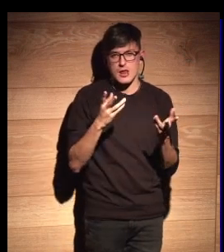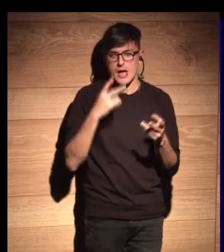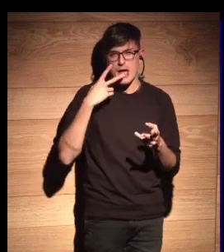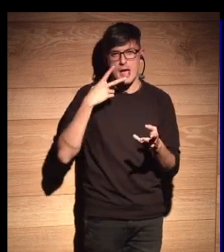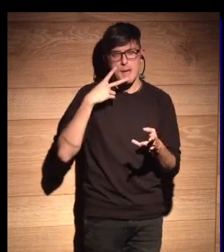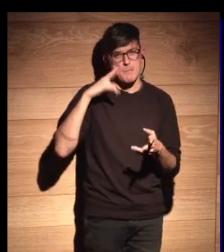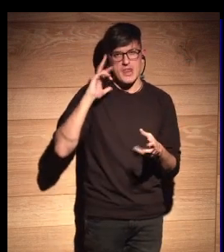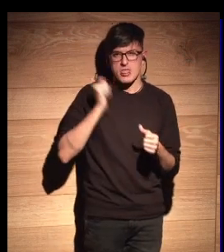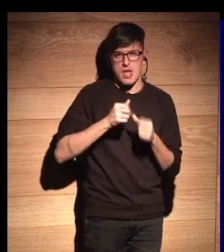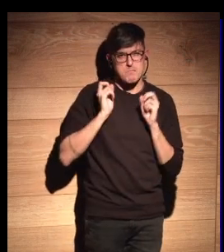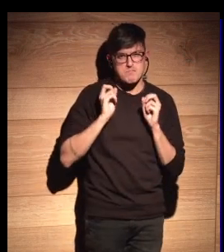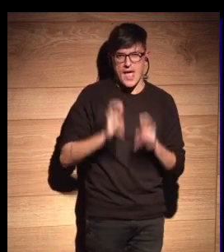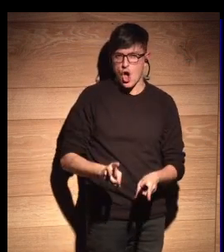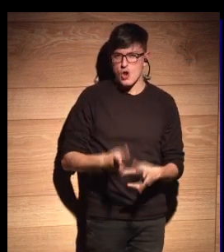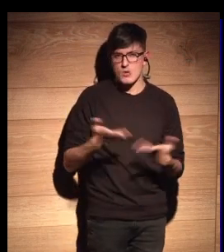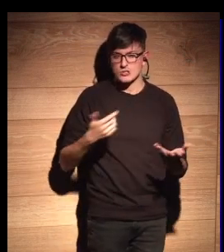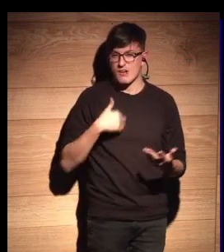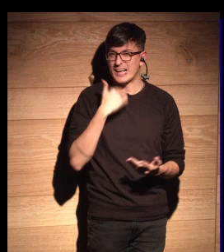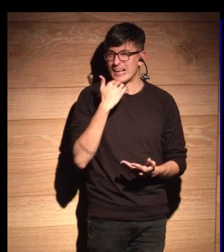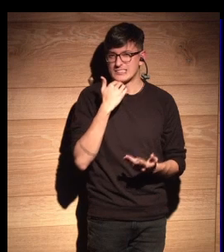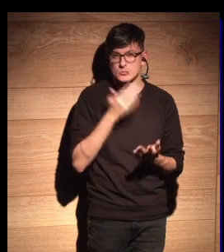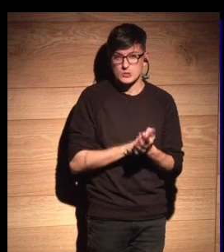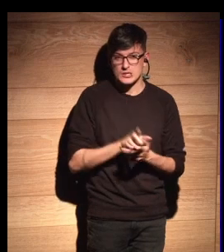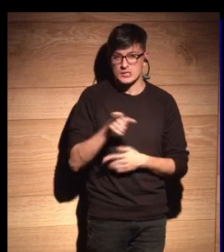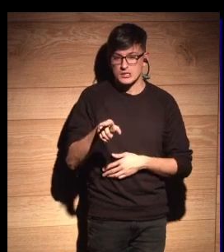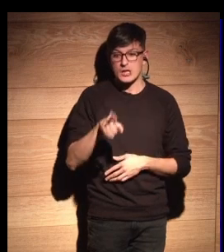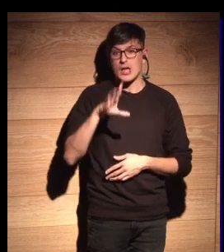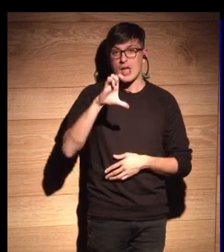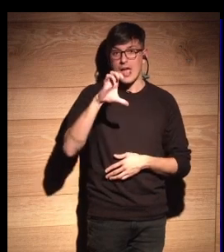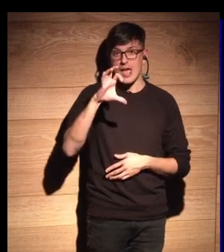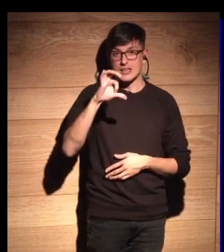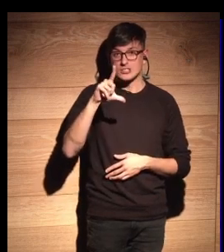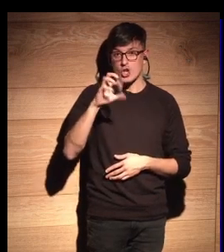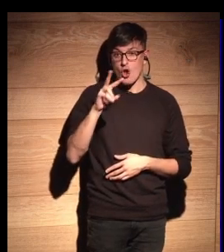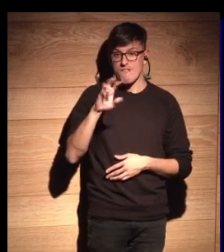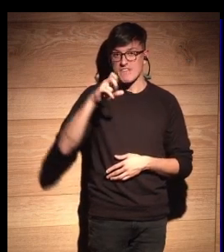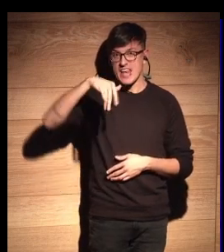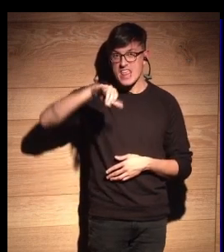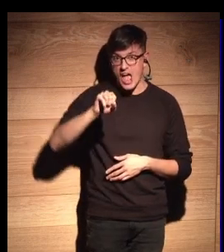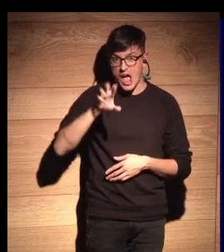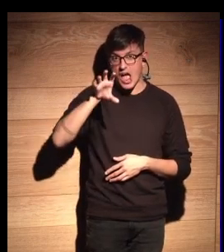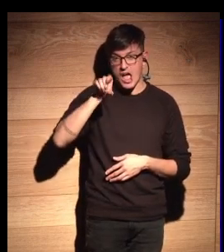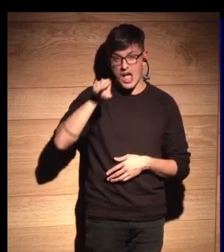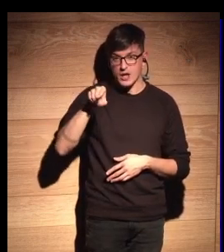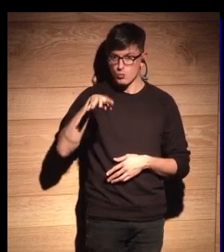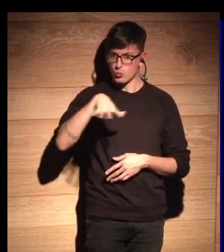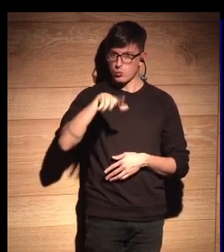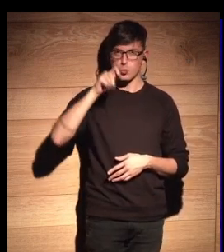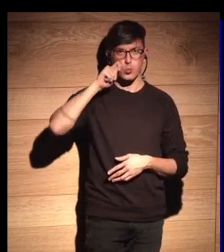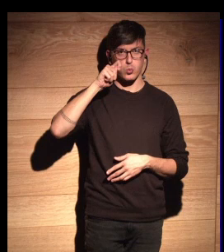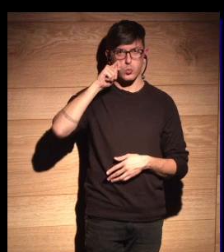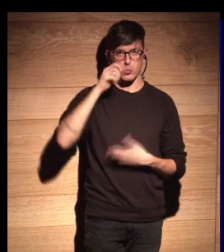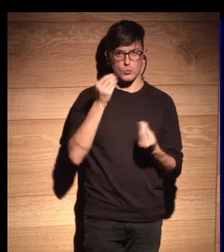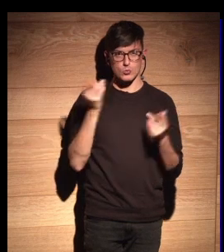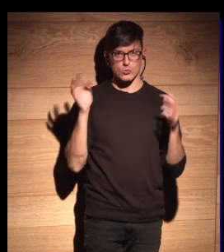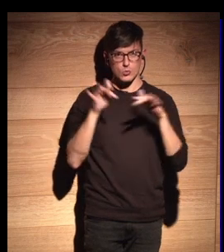to dying was actually in Slovenia, in a very touristic place. It's called Lake Bled outside